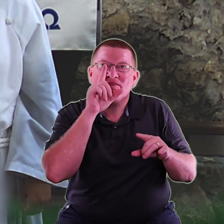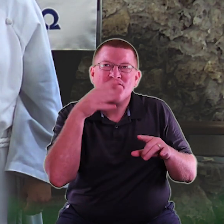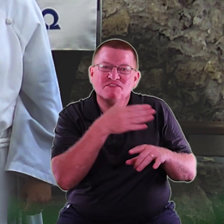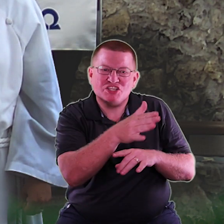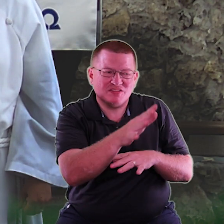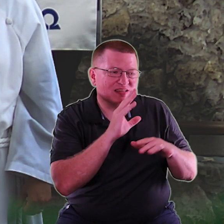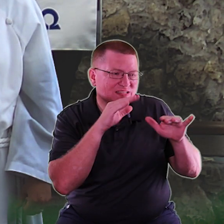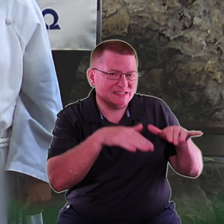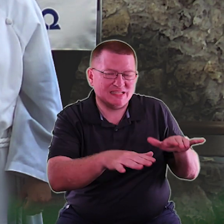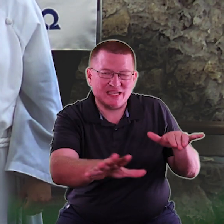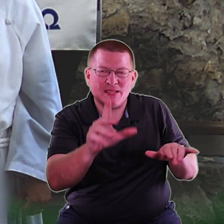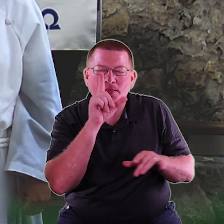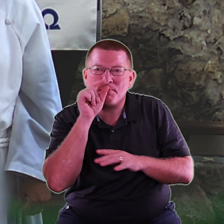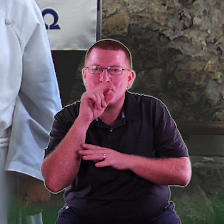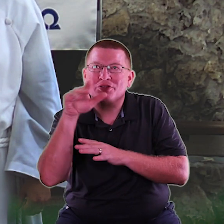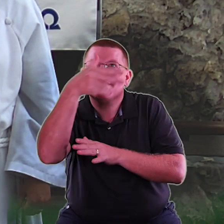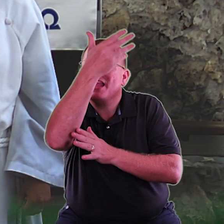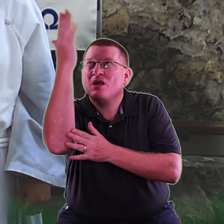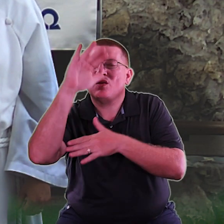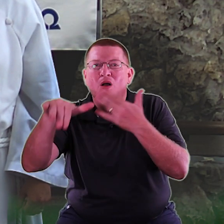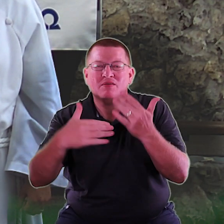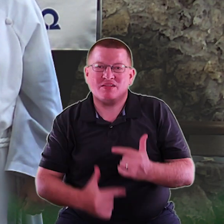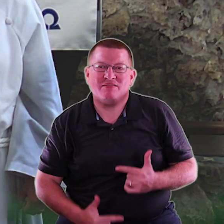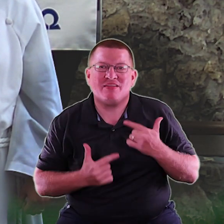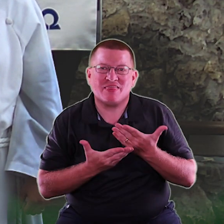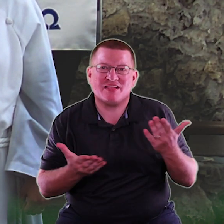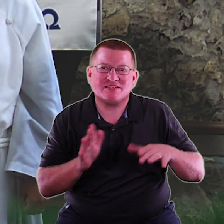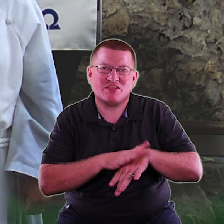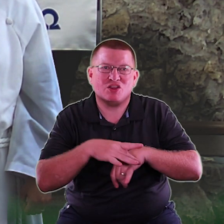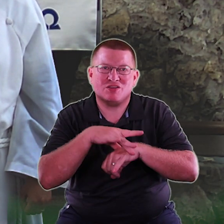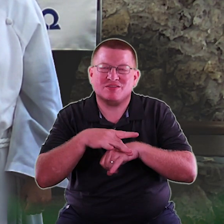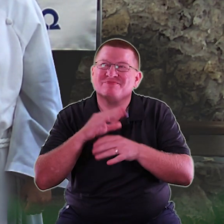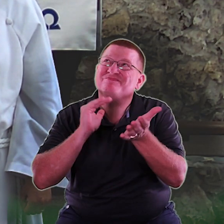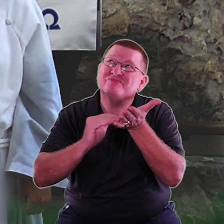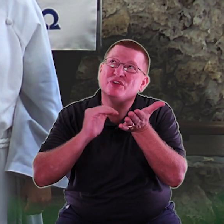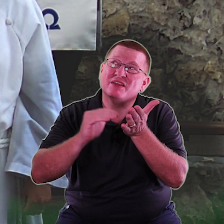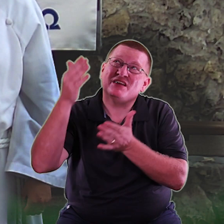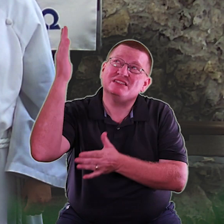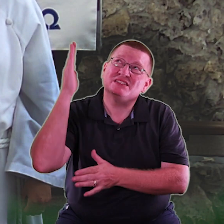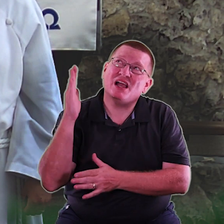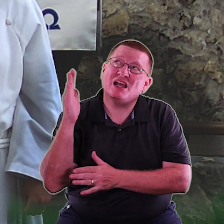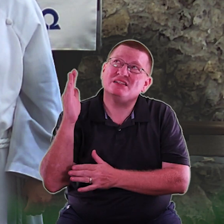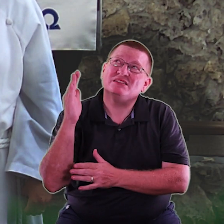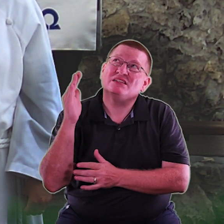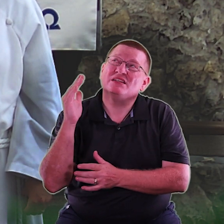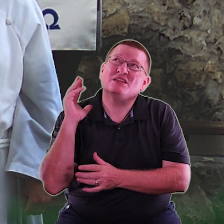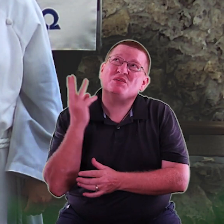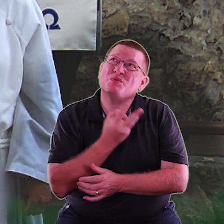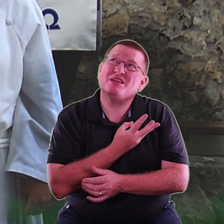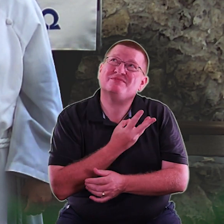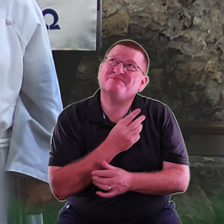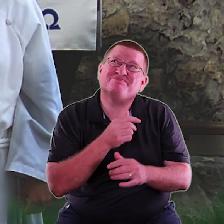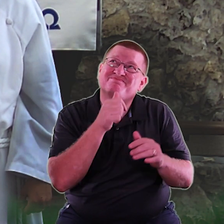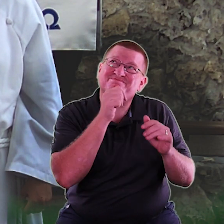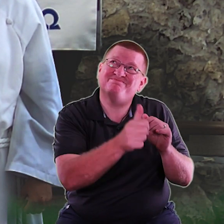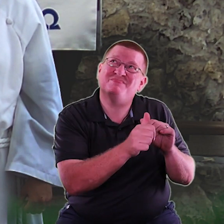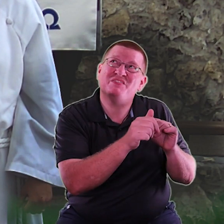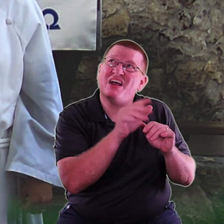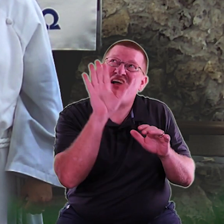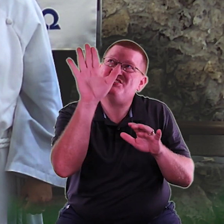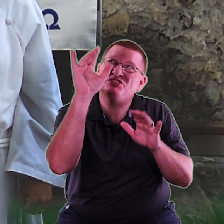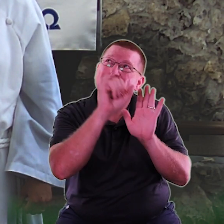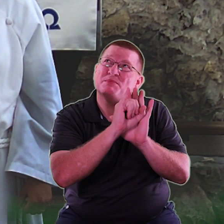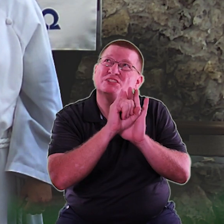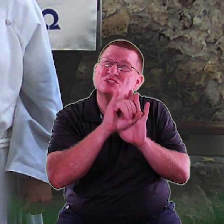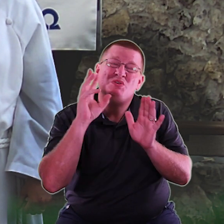air, and every living thing that moves upon the earth. Forgive us, God. We have defiled your image. We have